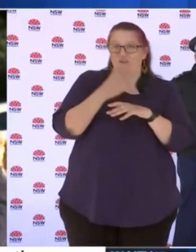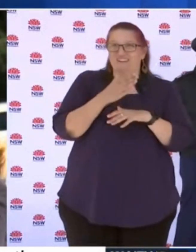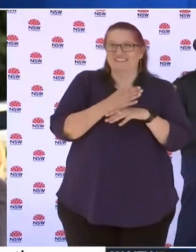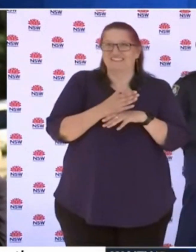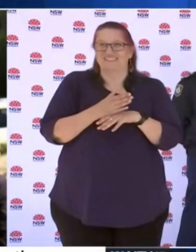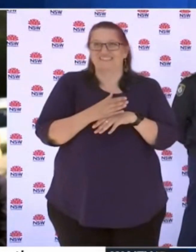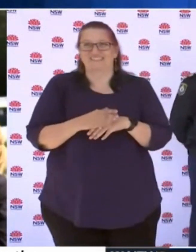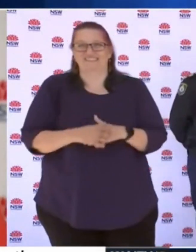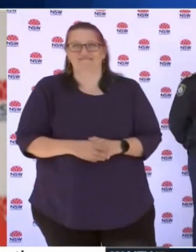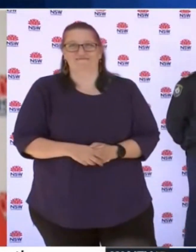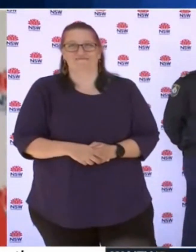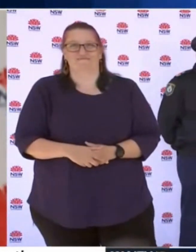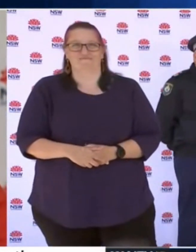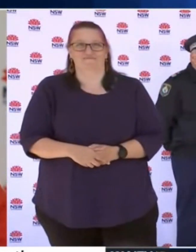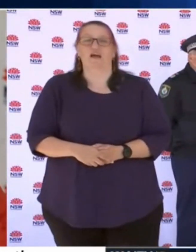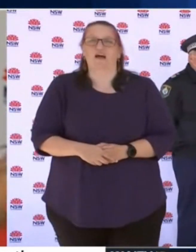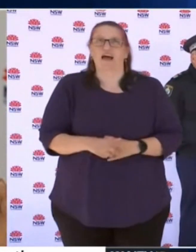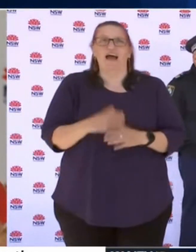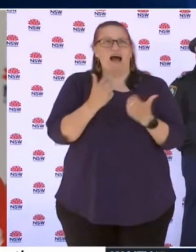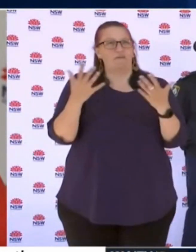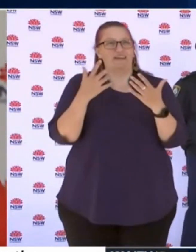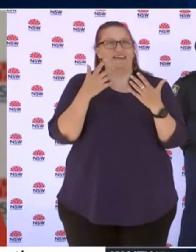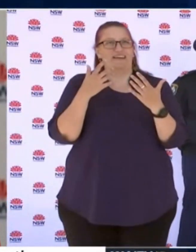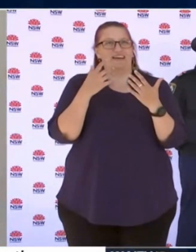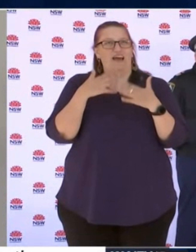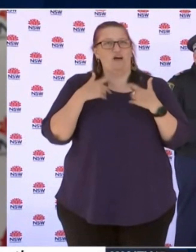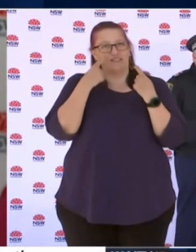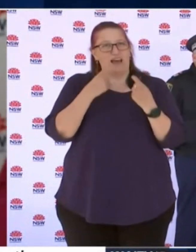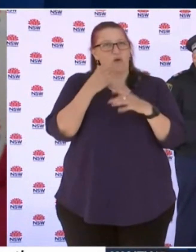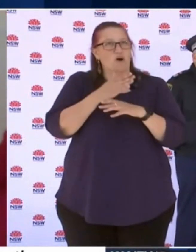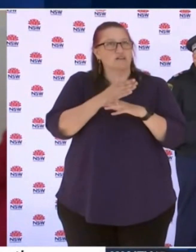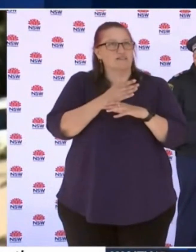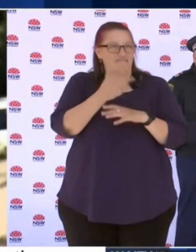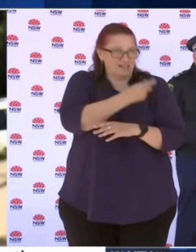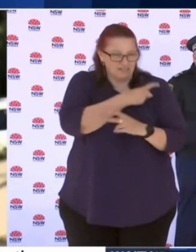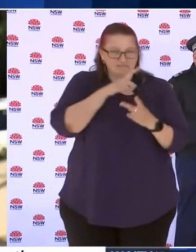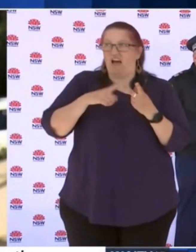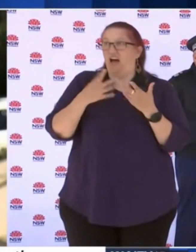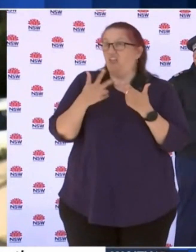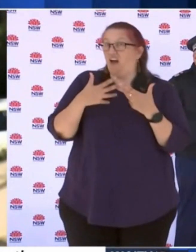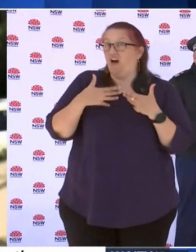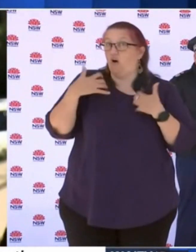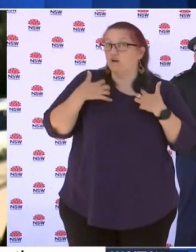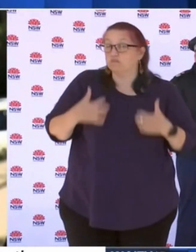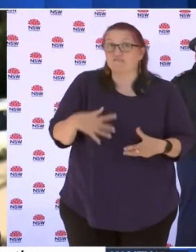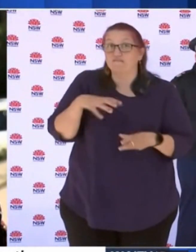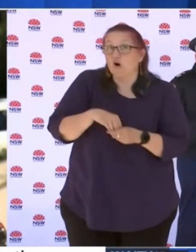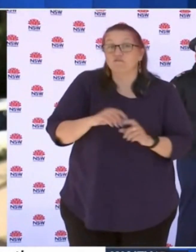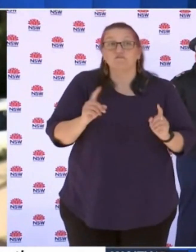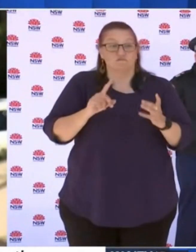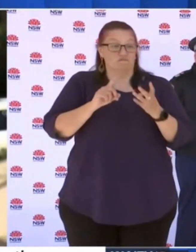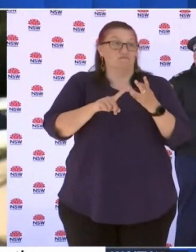any other hospitals affected? Obviously, we've now got 9 health and aged care workers, so the impact that has on the health system